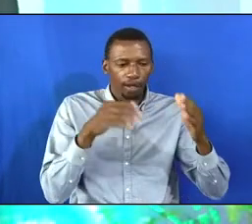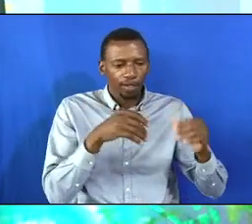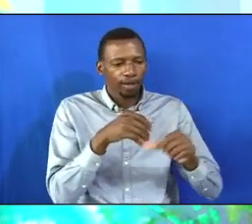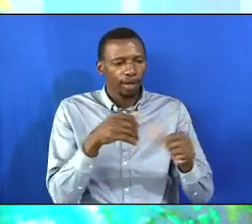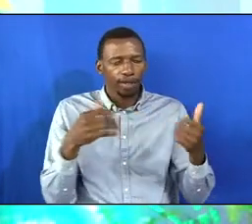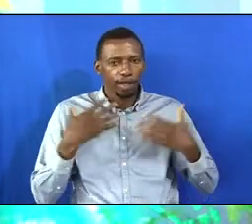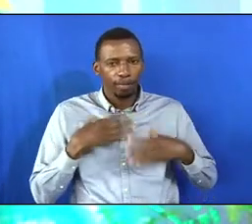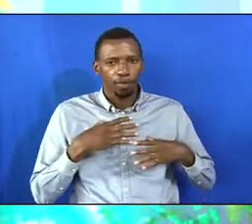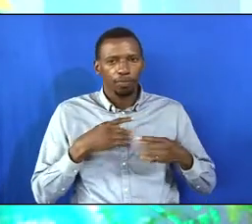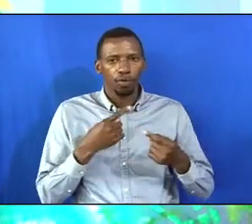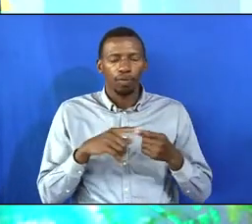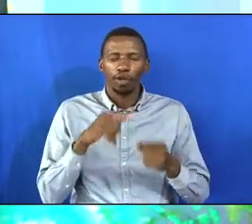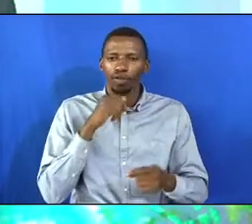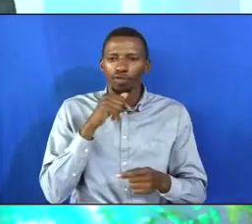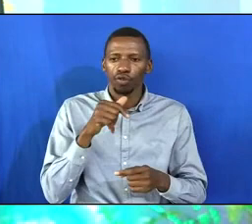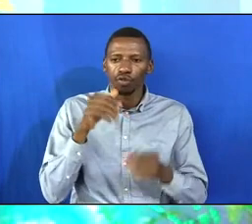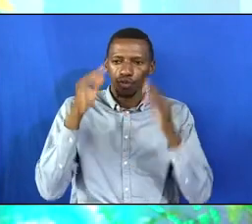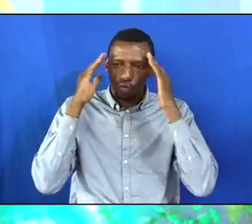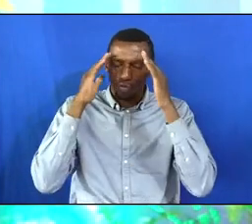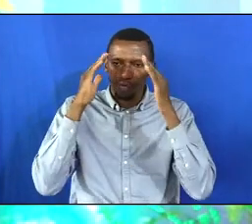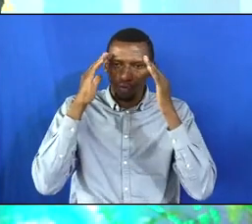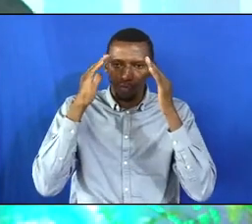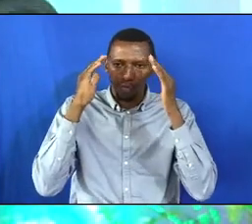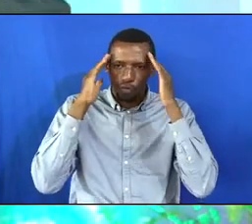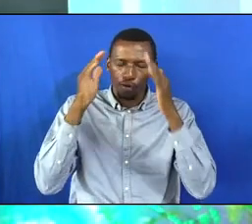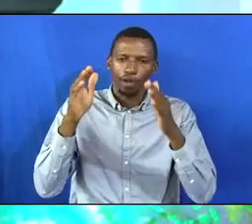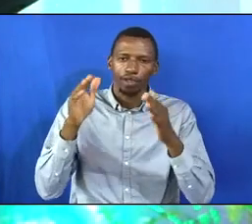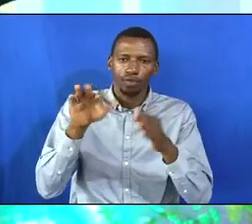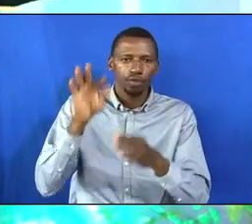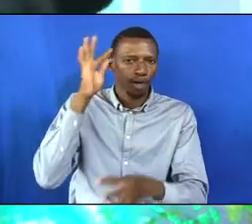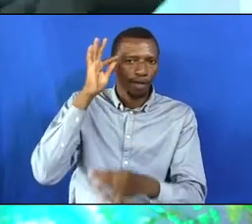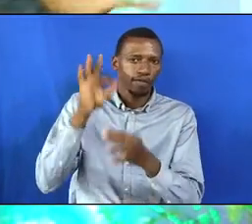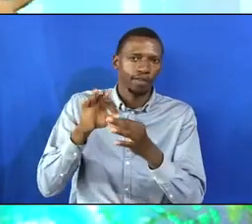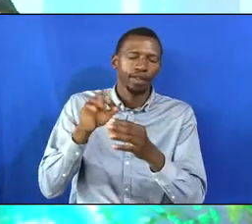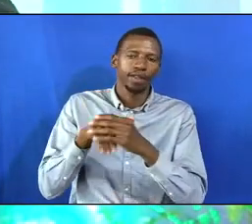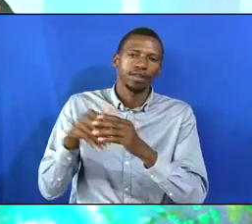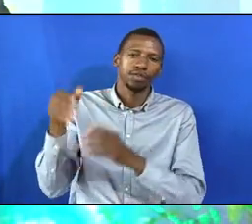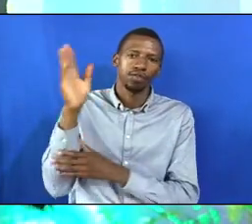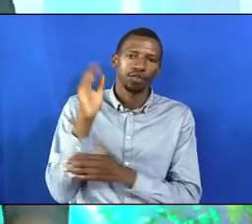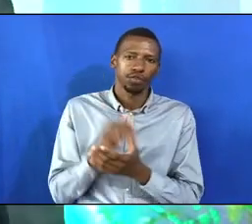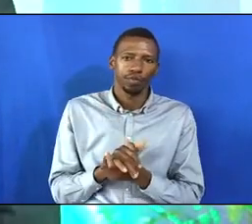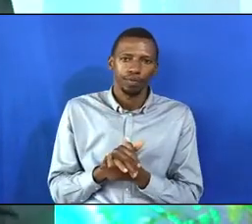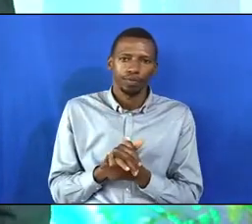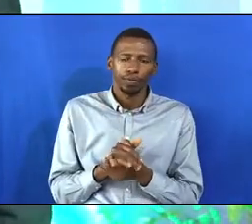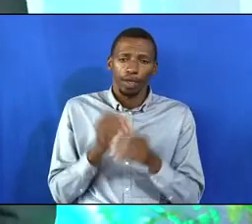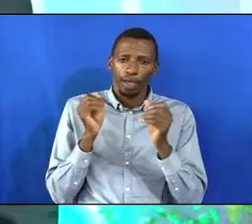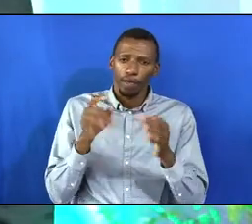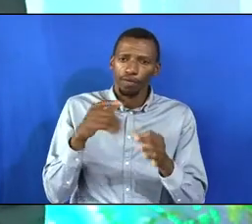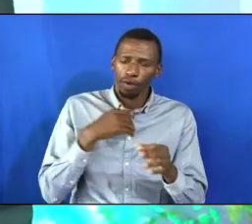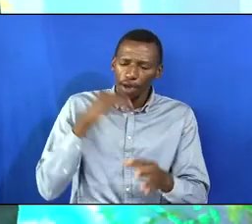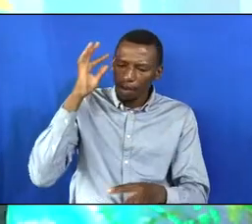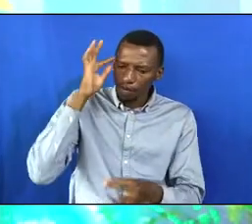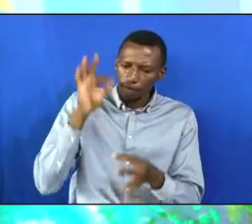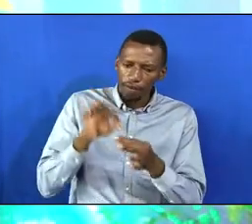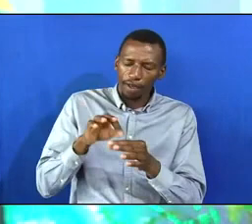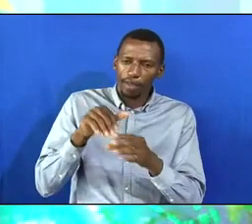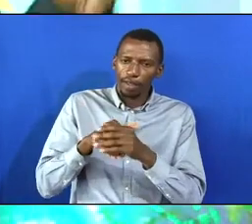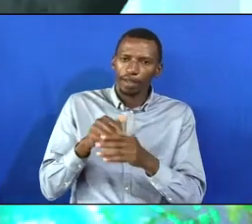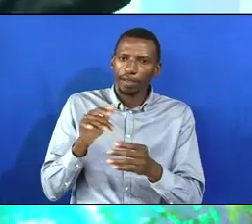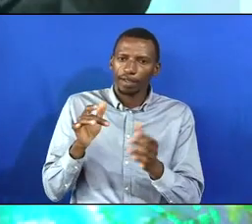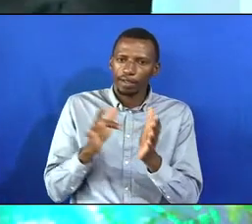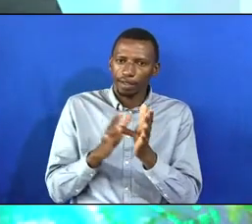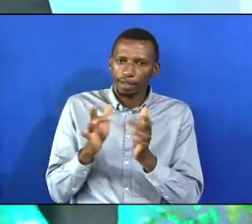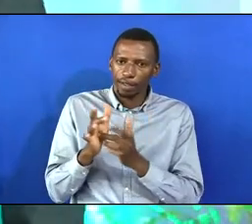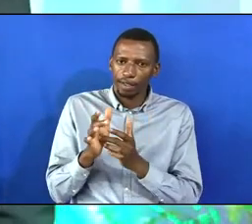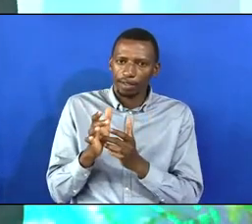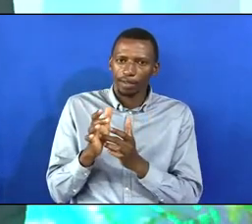Because when you have put your faith in Jesus, notwithstanding what you go through, you will still be able to say, like Job, I